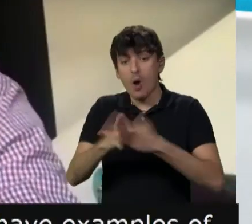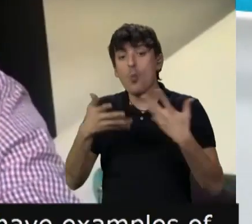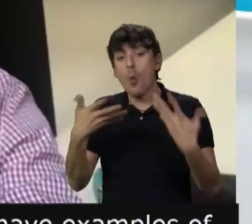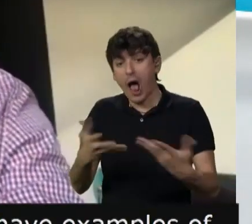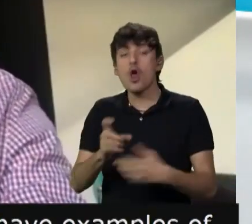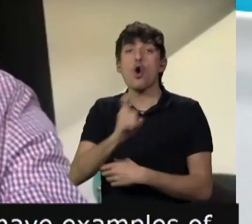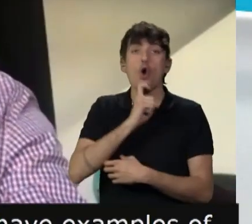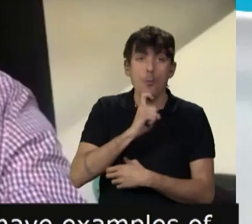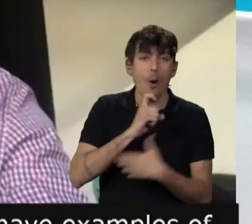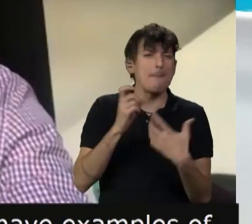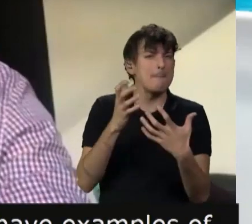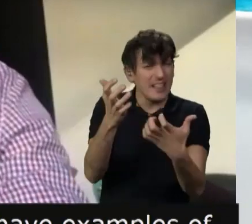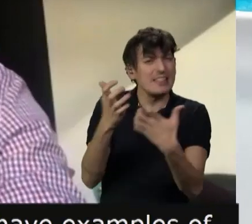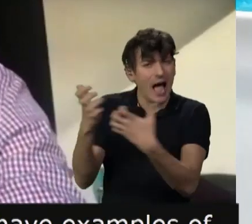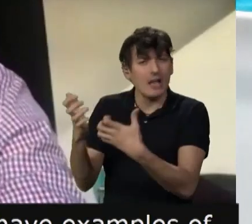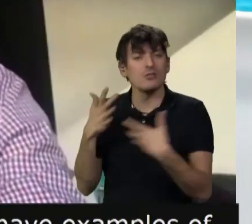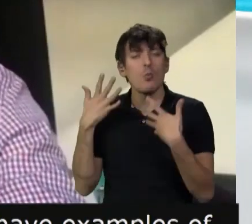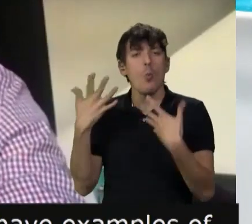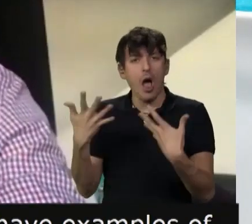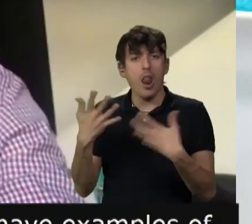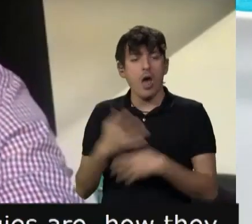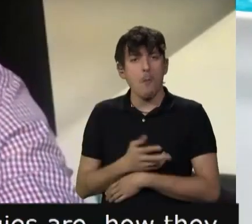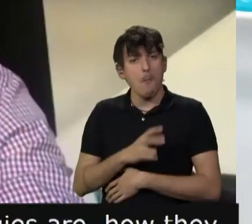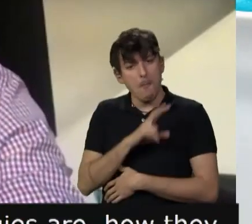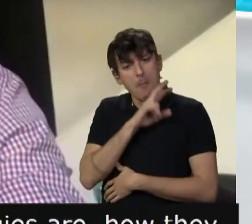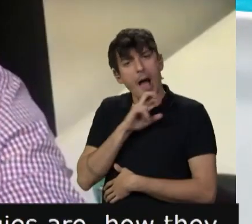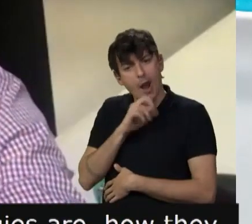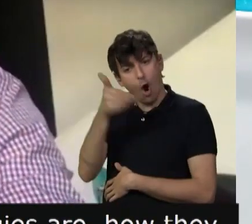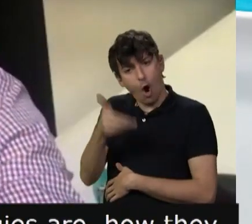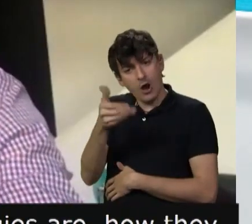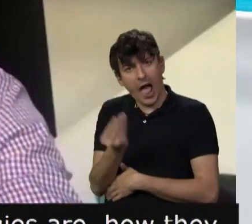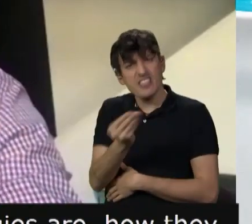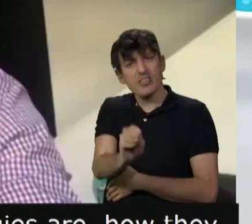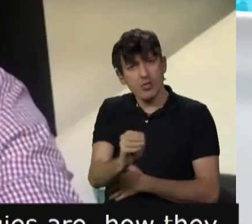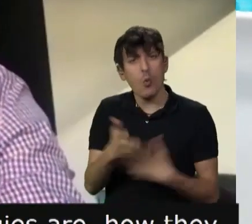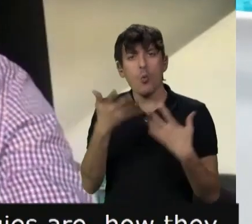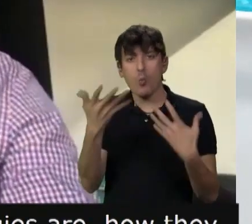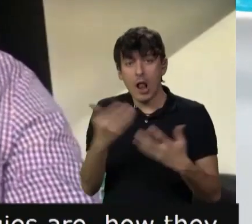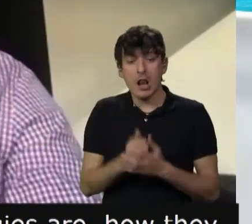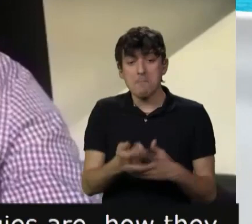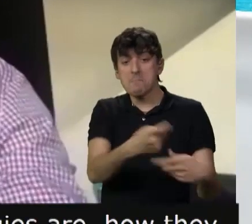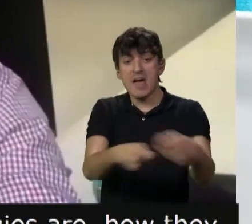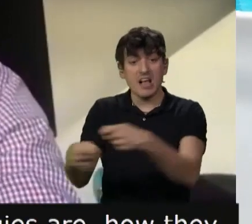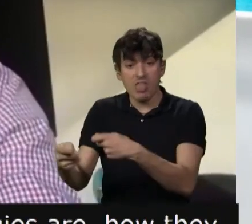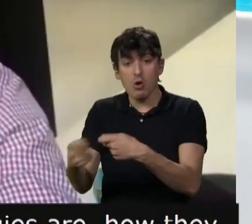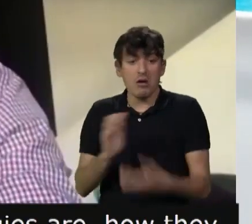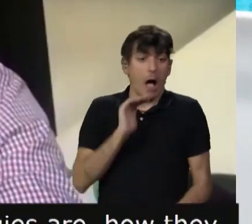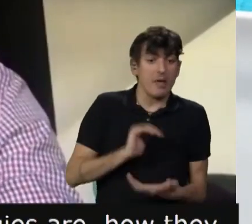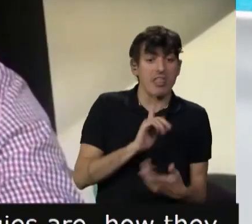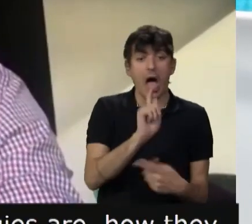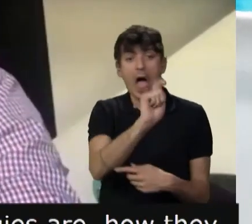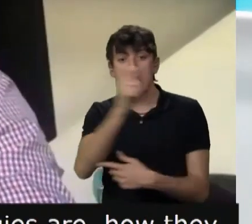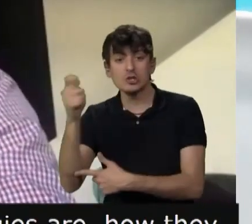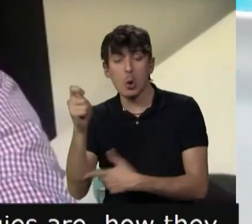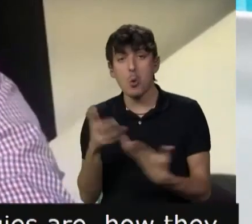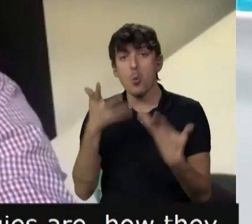technologies are, how they were made, what the different characteristics are, what success they've had in the market